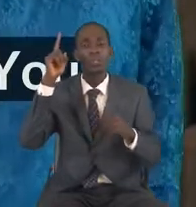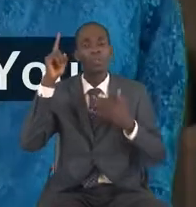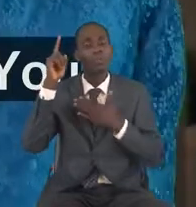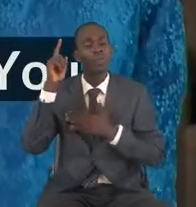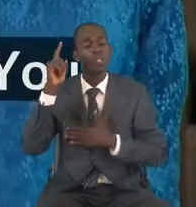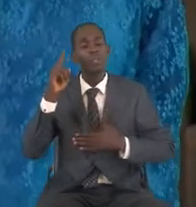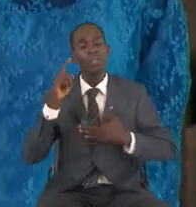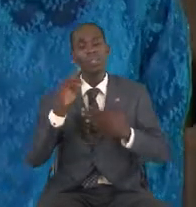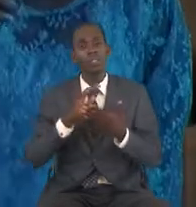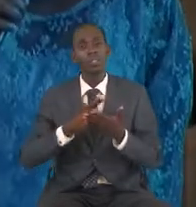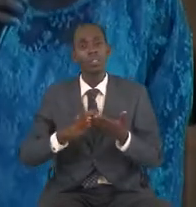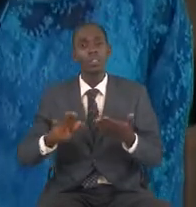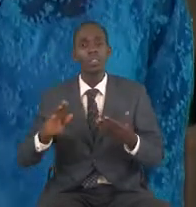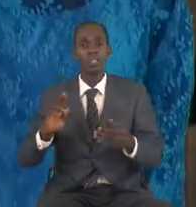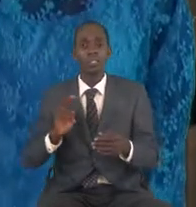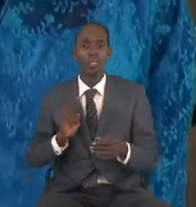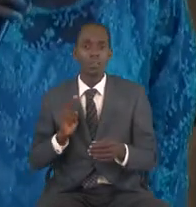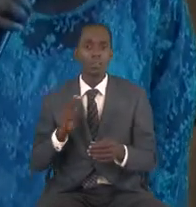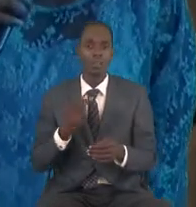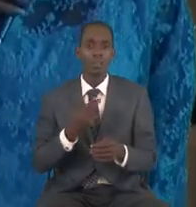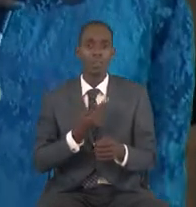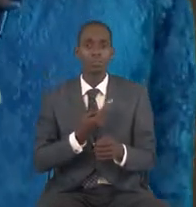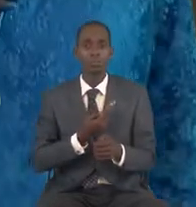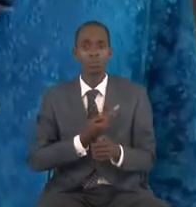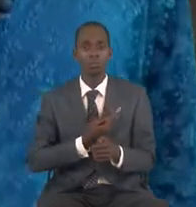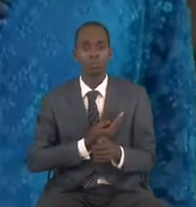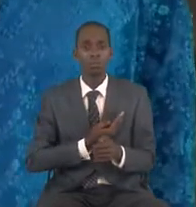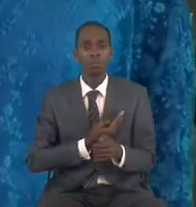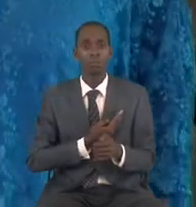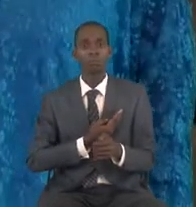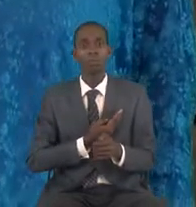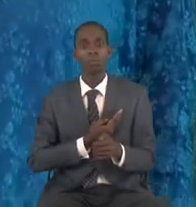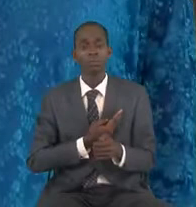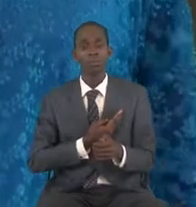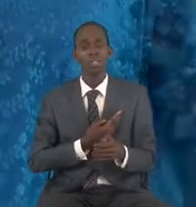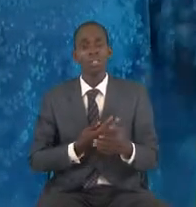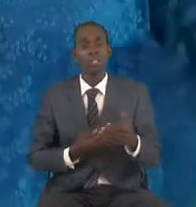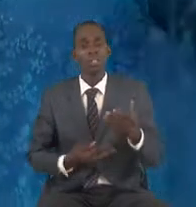Please forgive us, Lord,